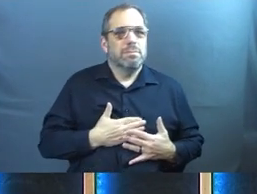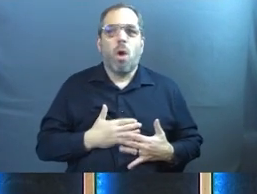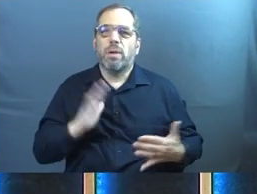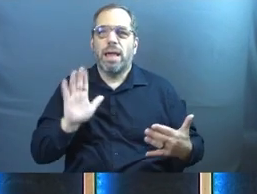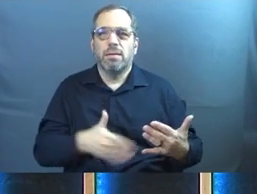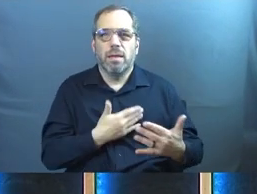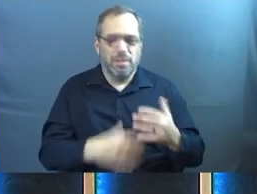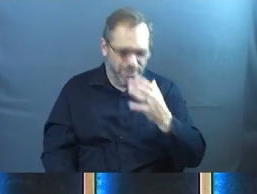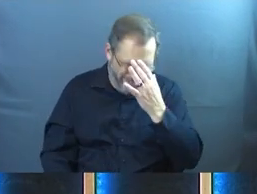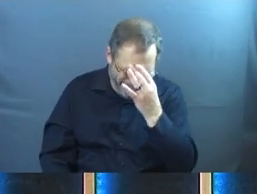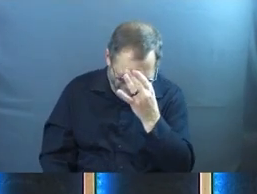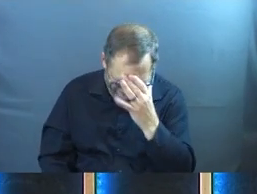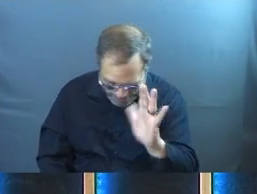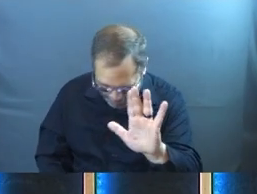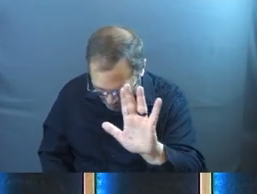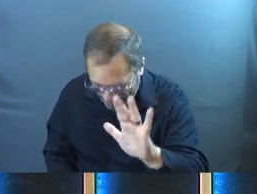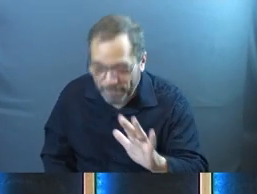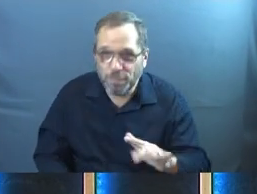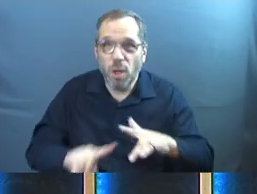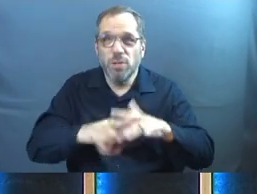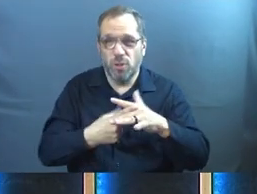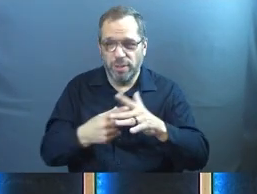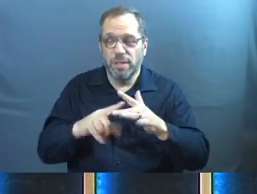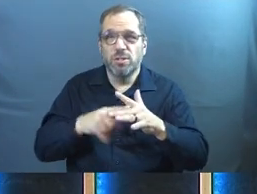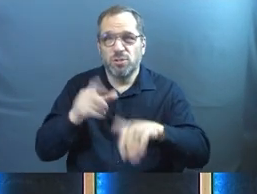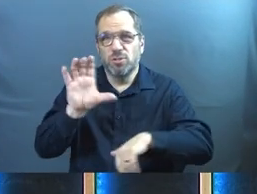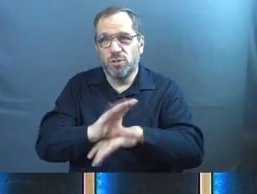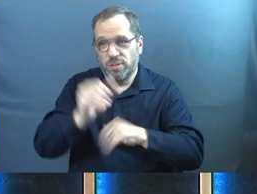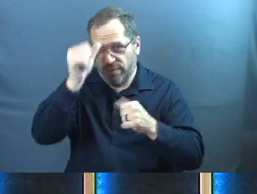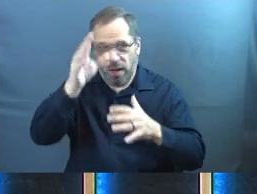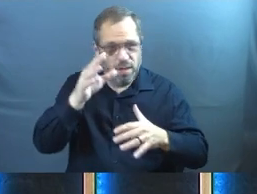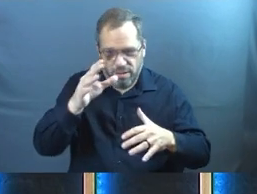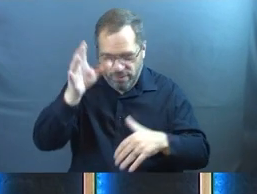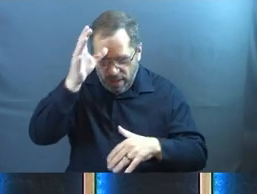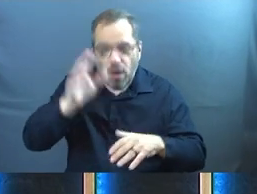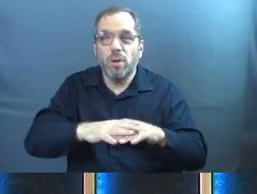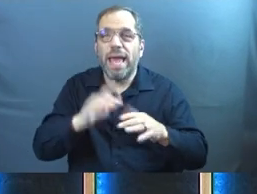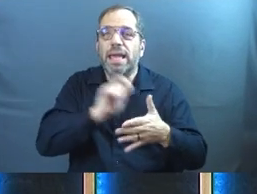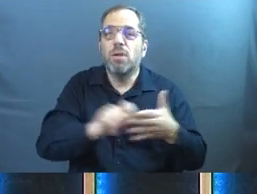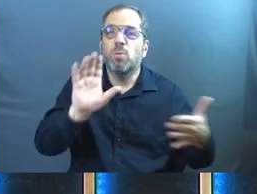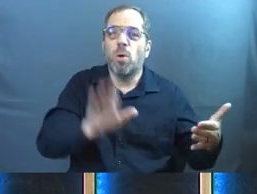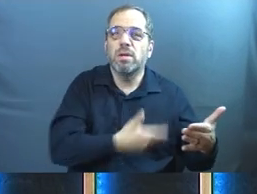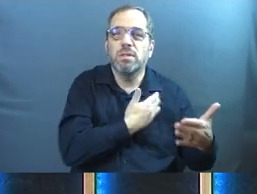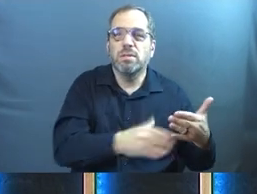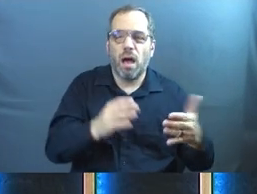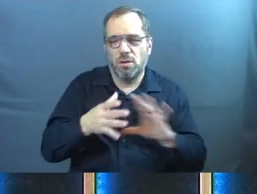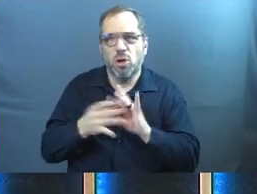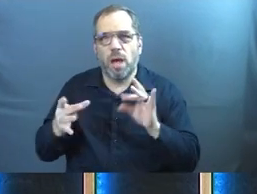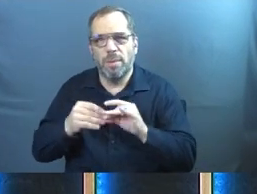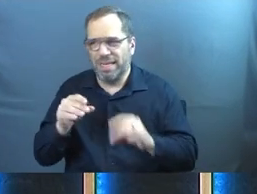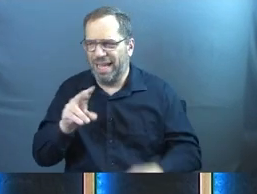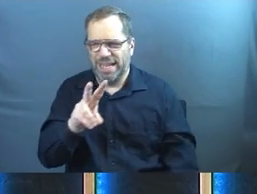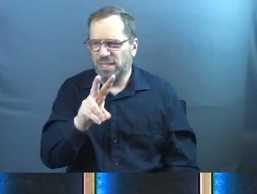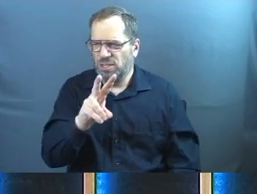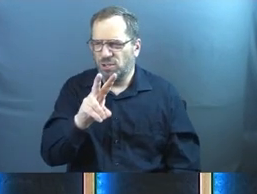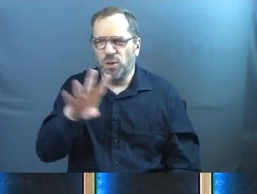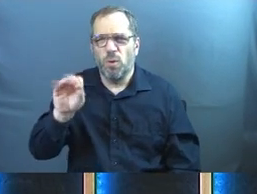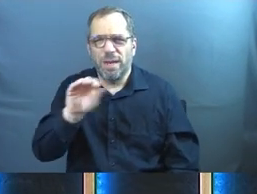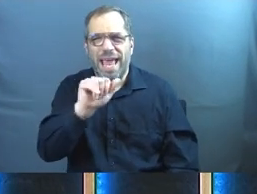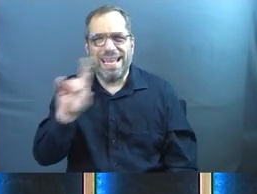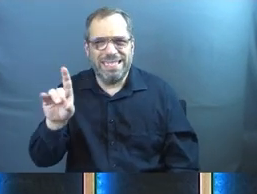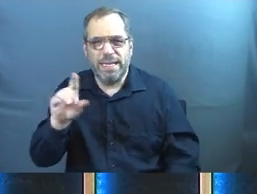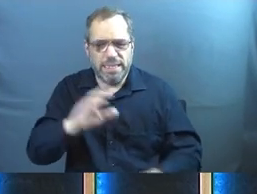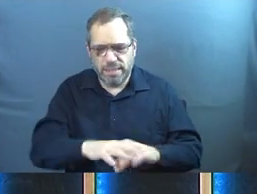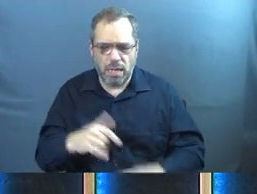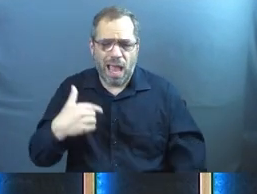Song of Songs. Oh, yeah, I got to tell you this. Origen, early church father. Do we have that one? He wrote a Song of Songs commentary in 240 AD, and he said this